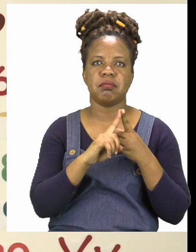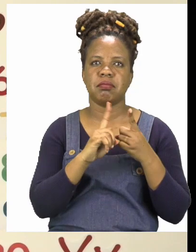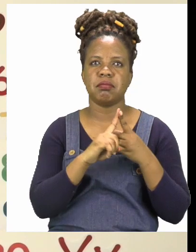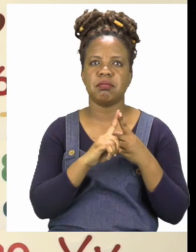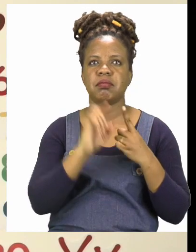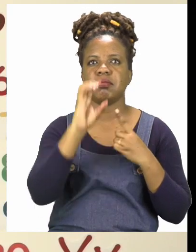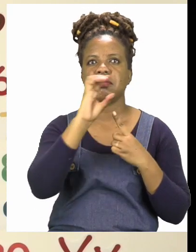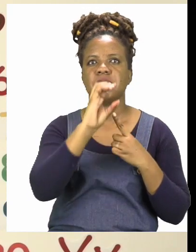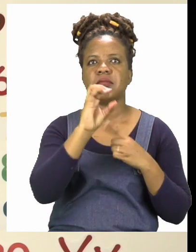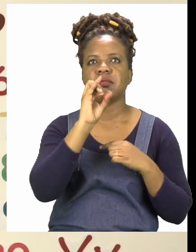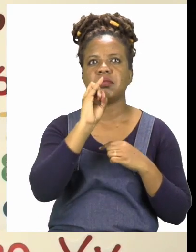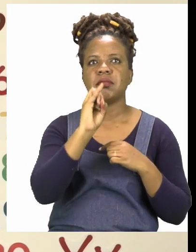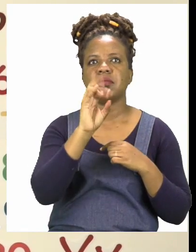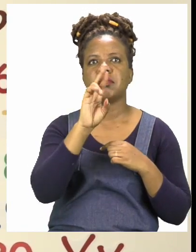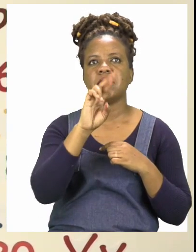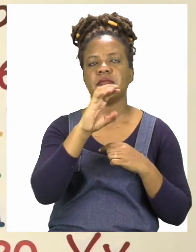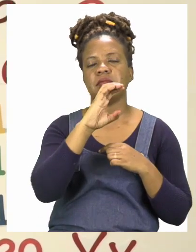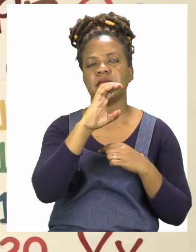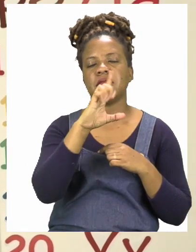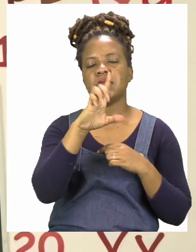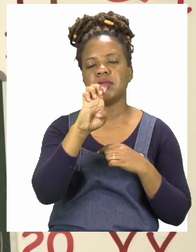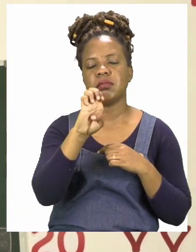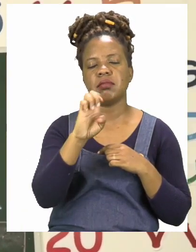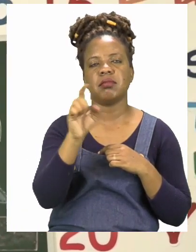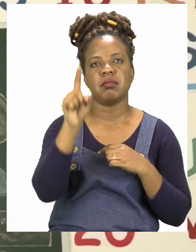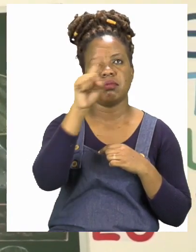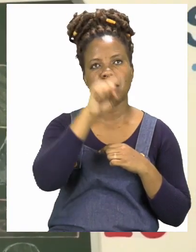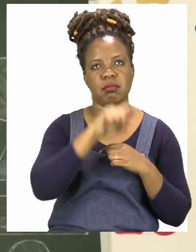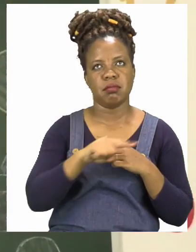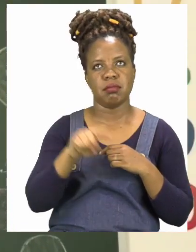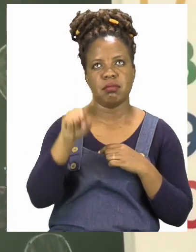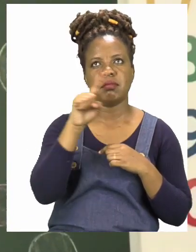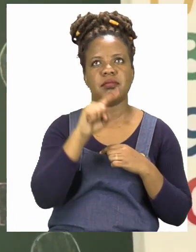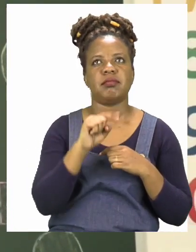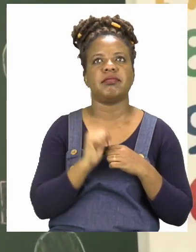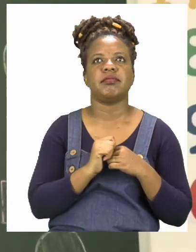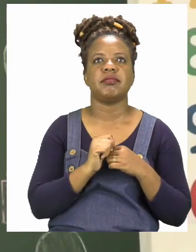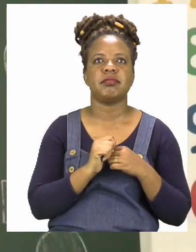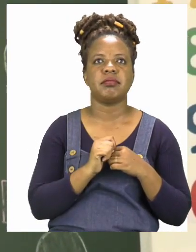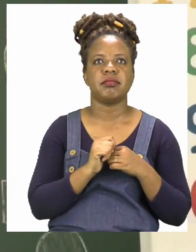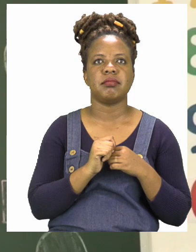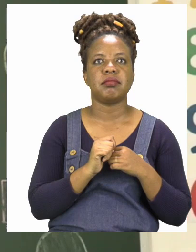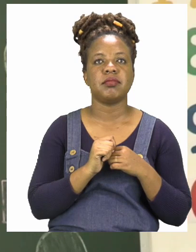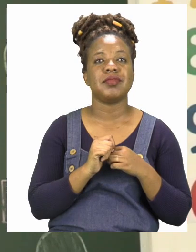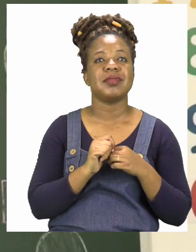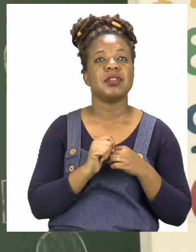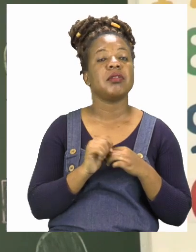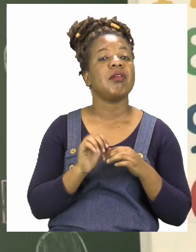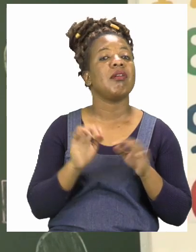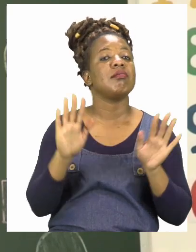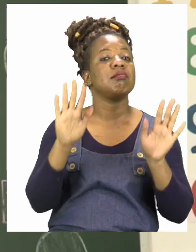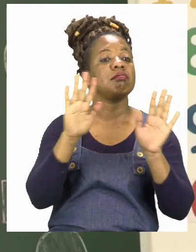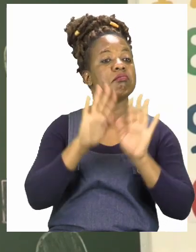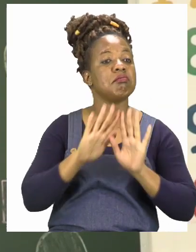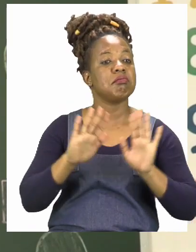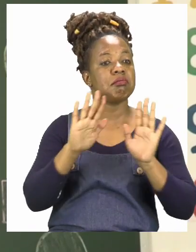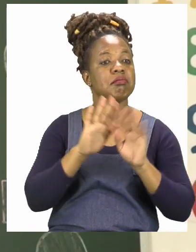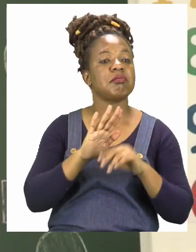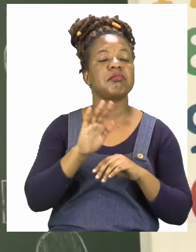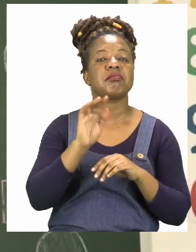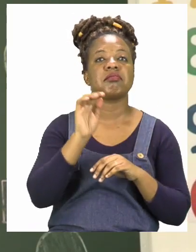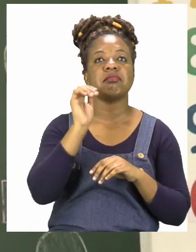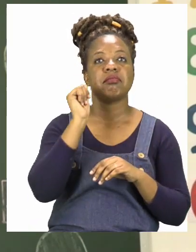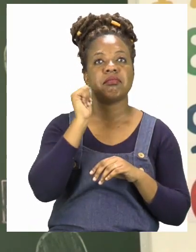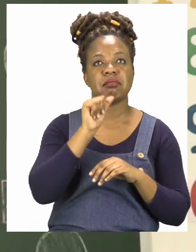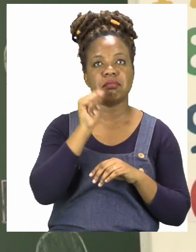first shape that we have is the circle. You're going to color the circle yellow. Make